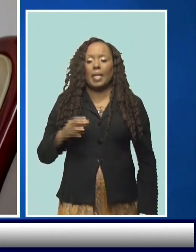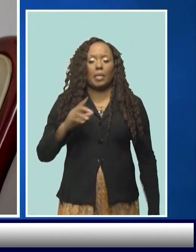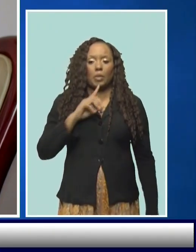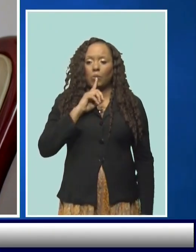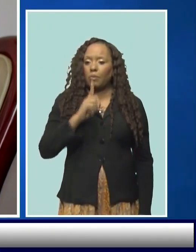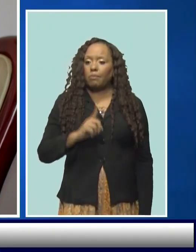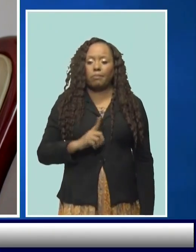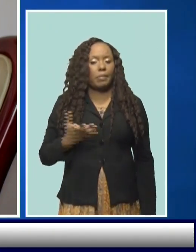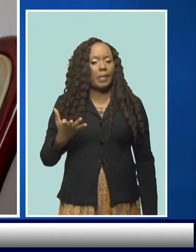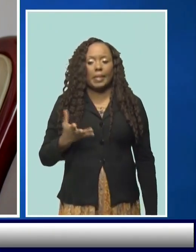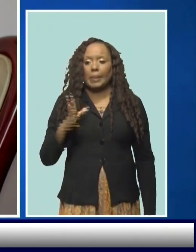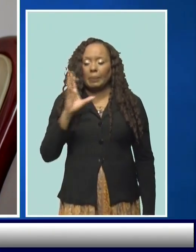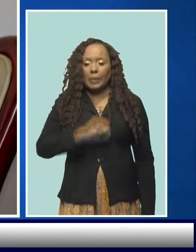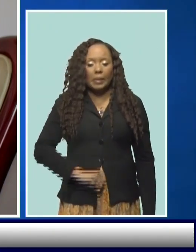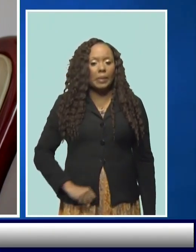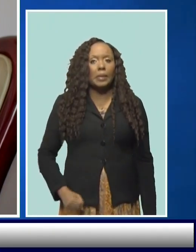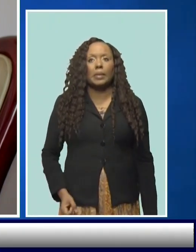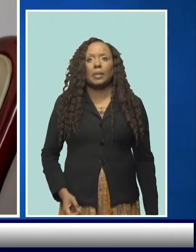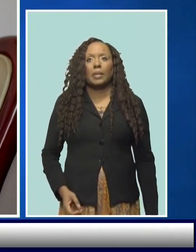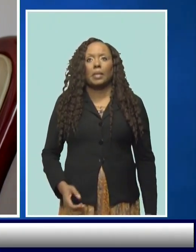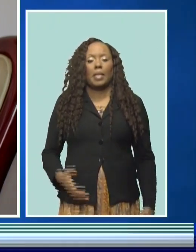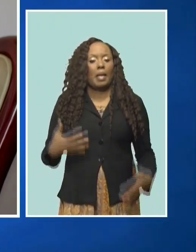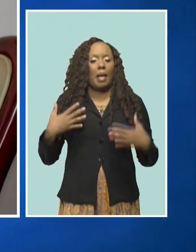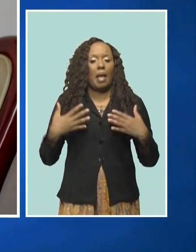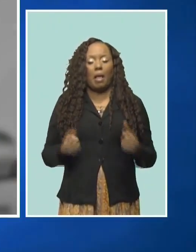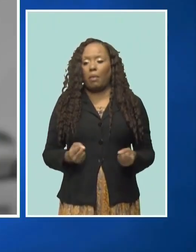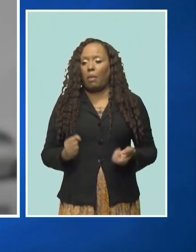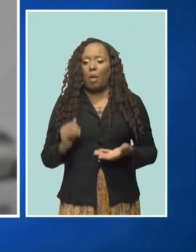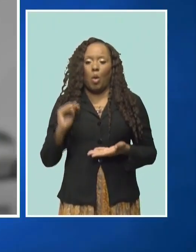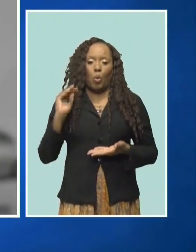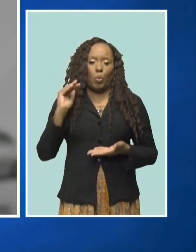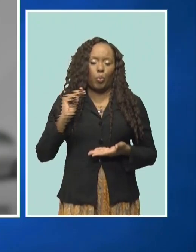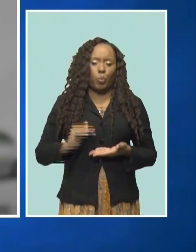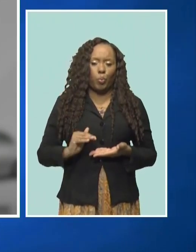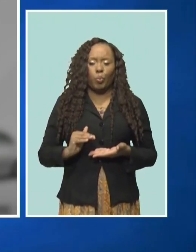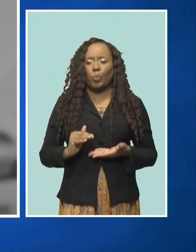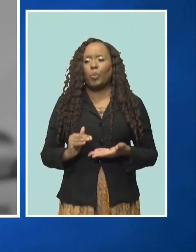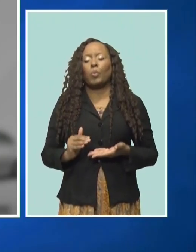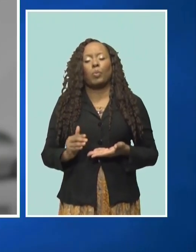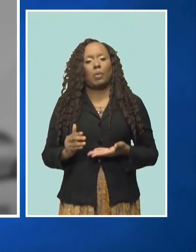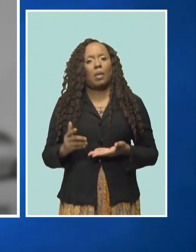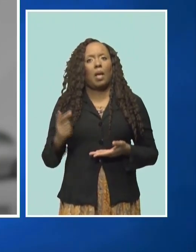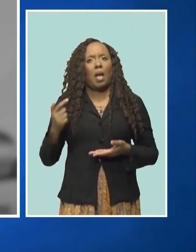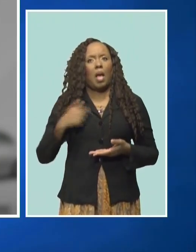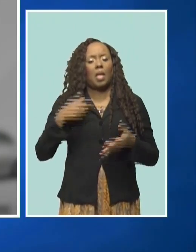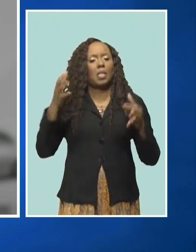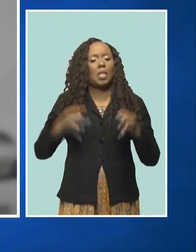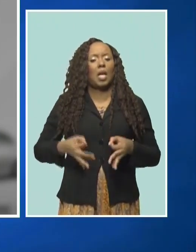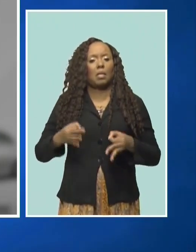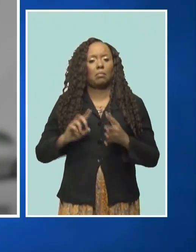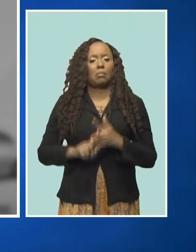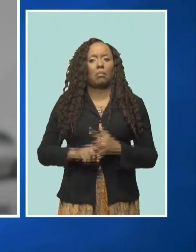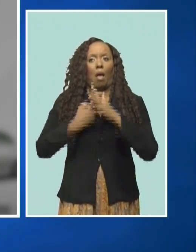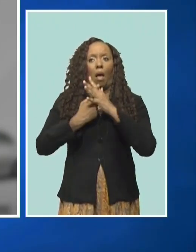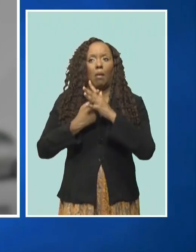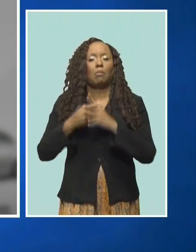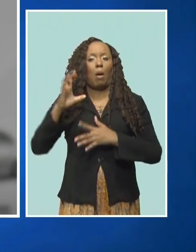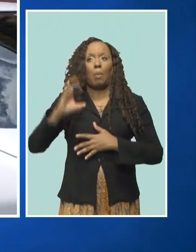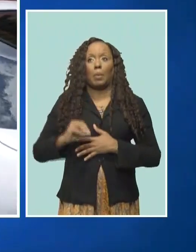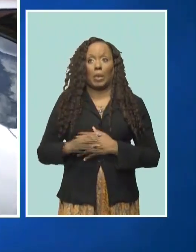starts to deteriorate, and which causes admissions to the hospital. So I decided to start the company.